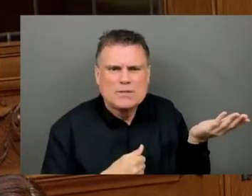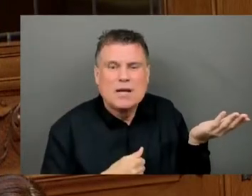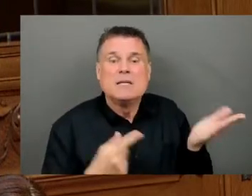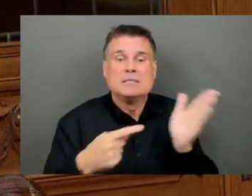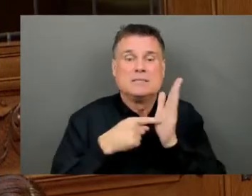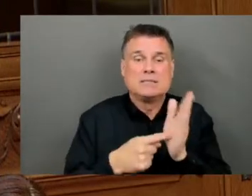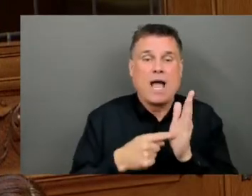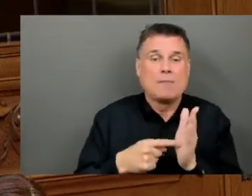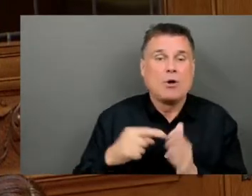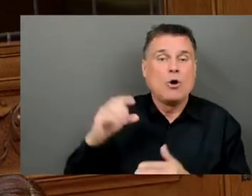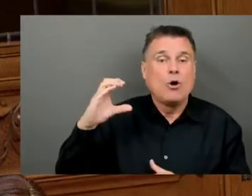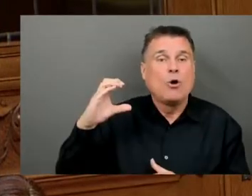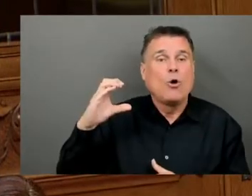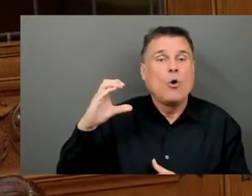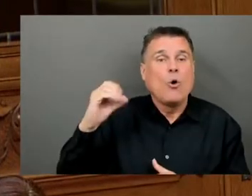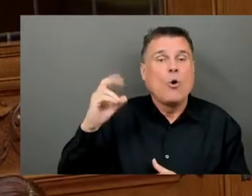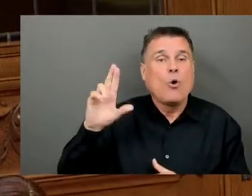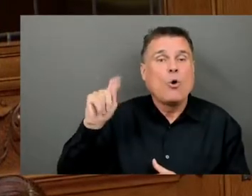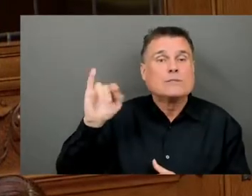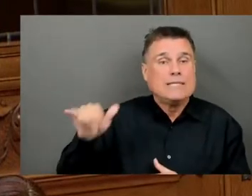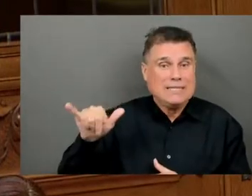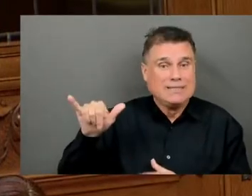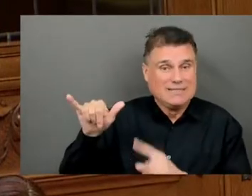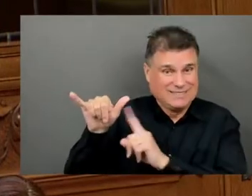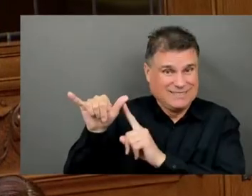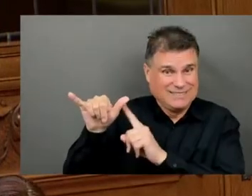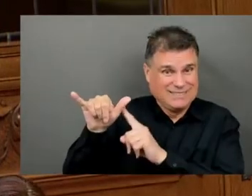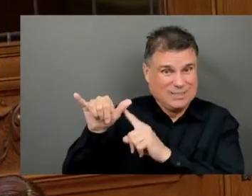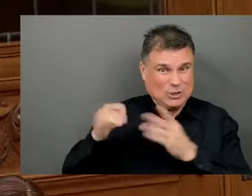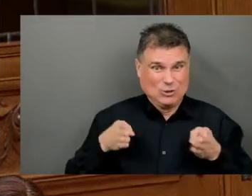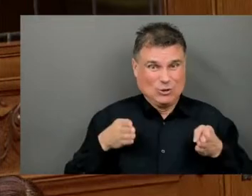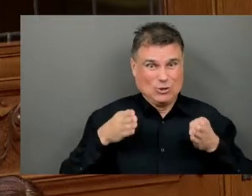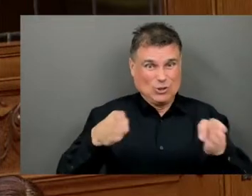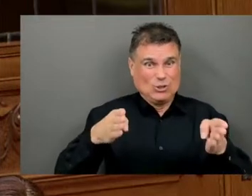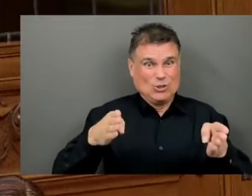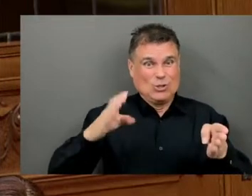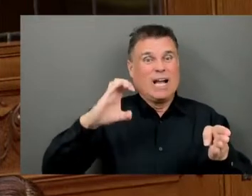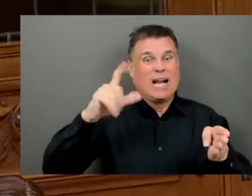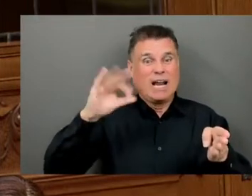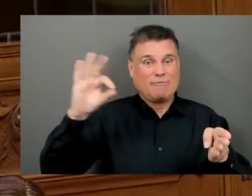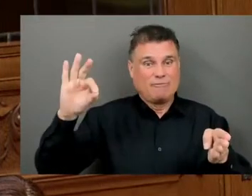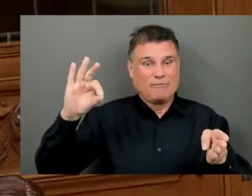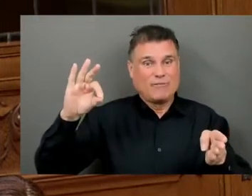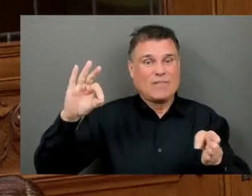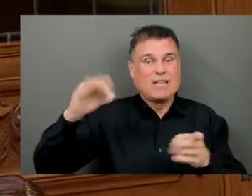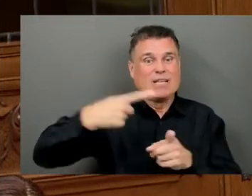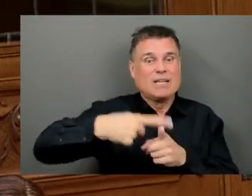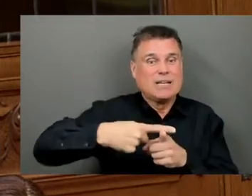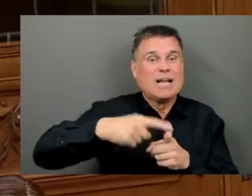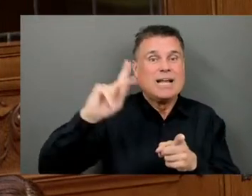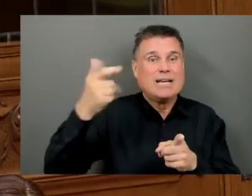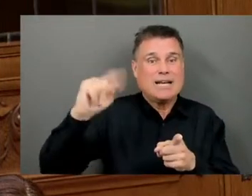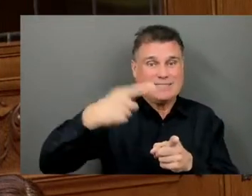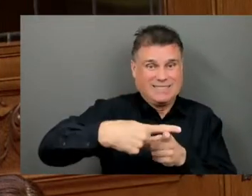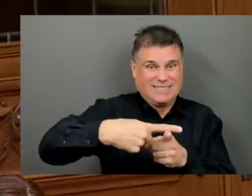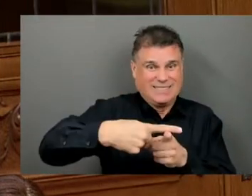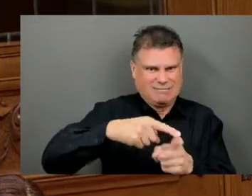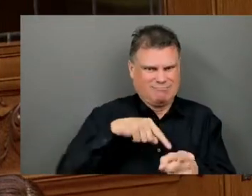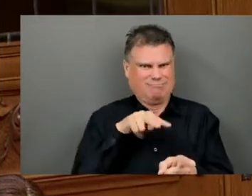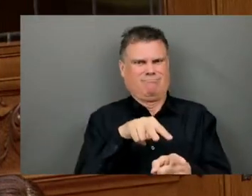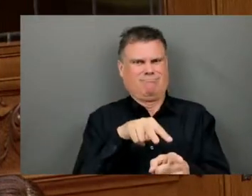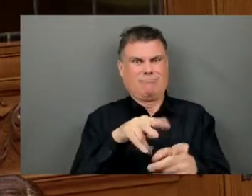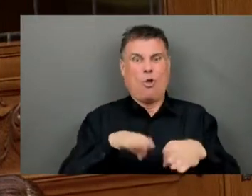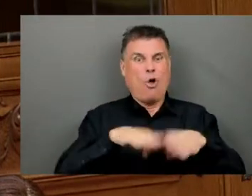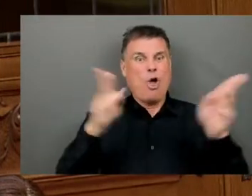Avenue and 6th is the intersection where open drug use, chaos, and crime spills out into businesses and residential